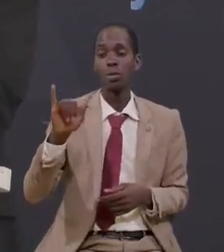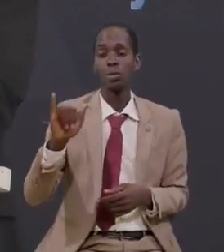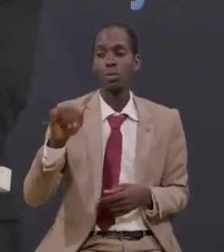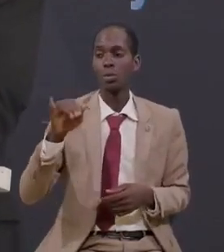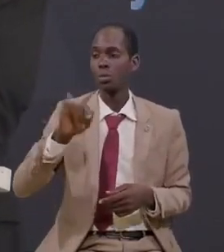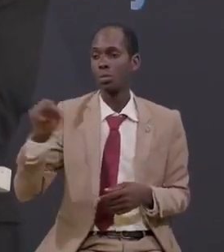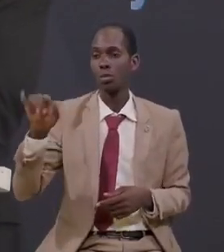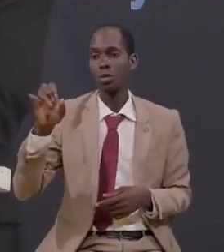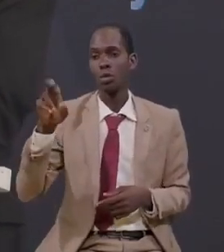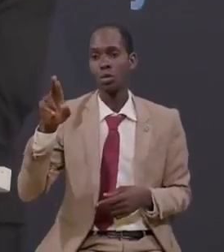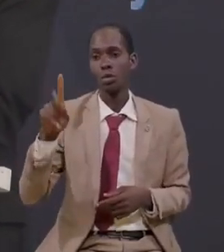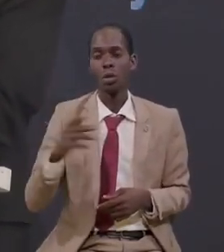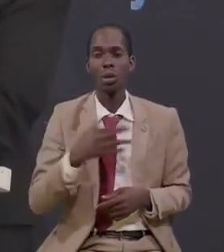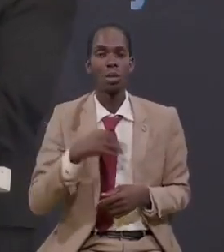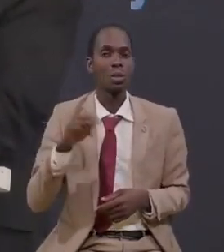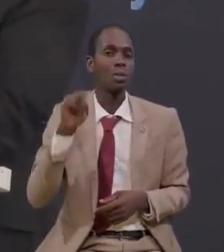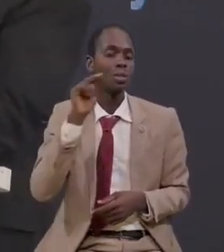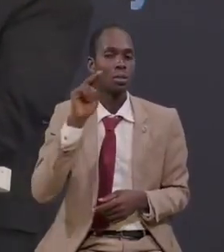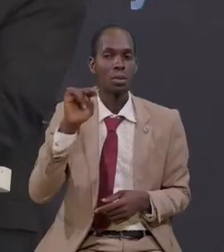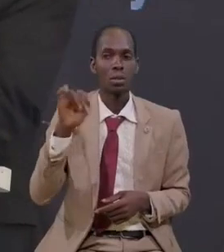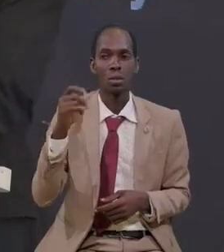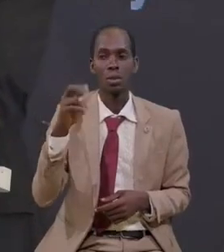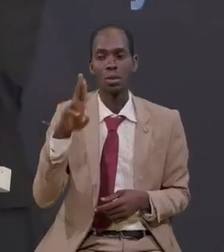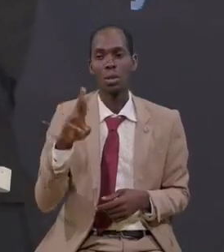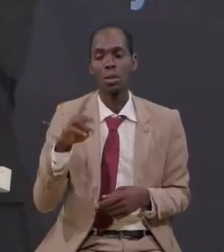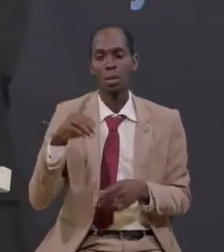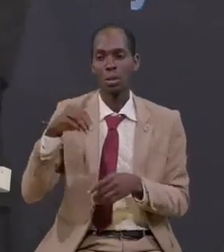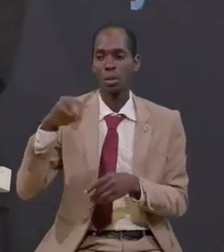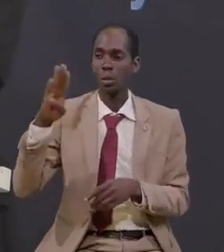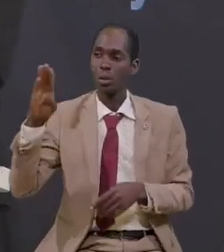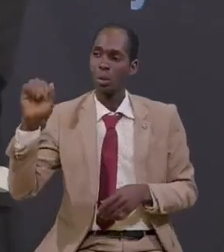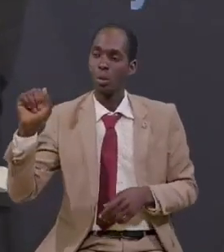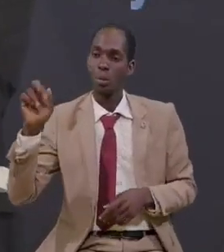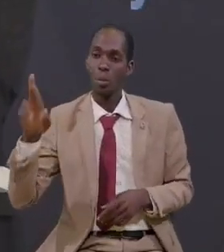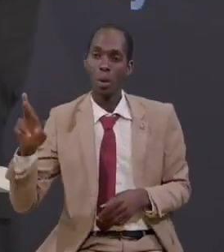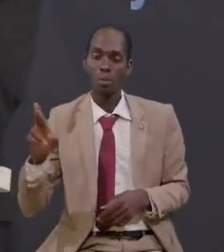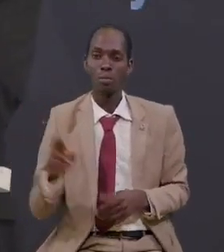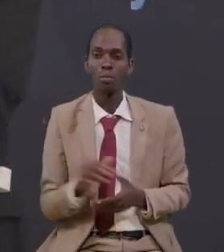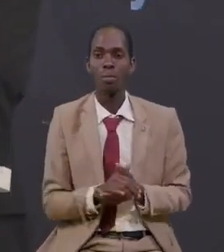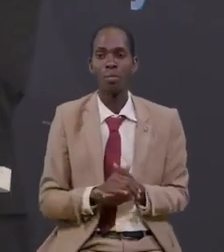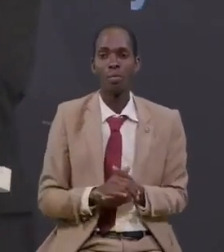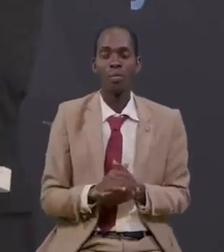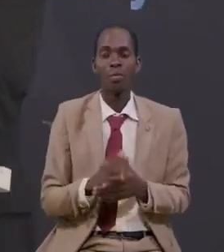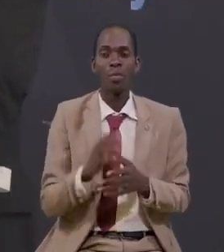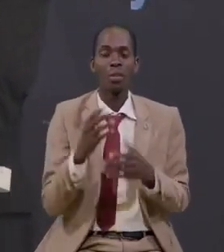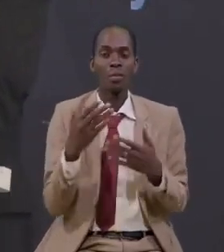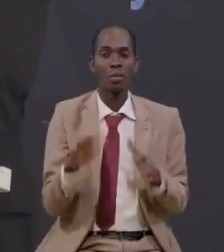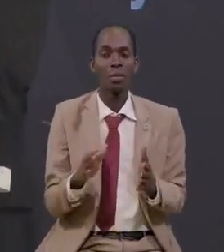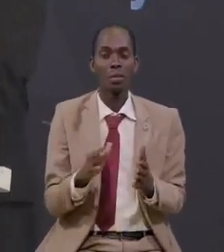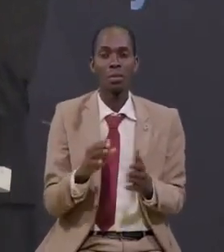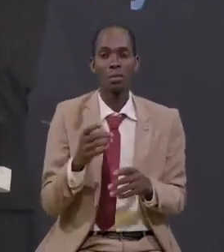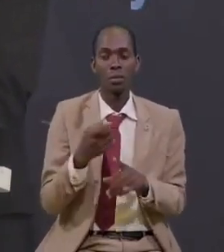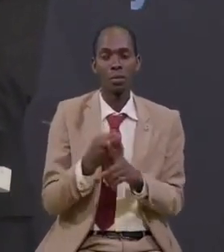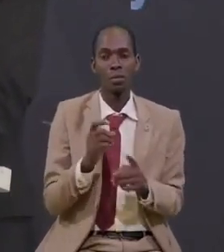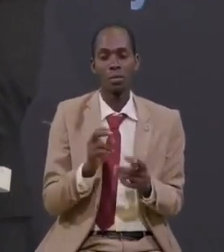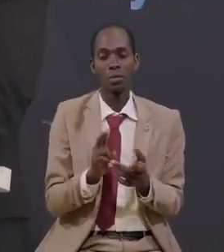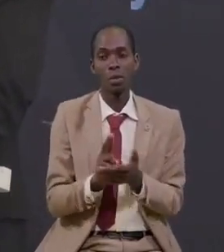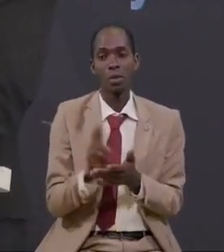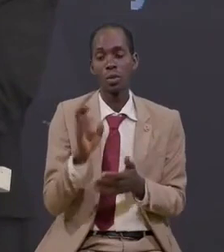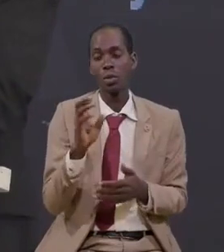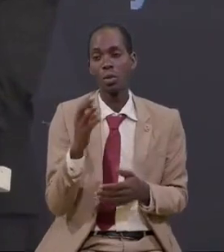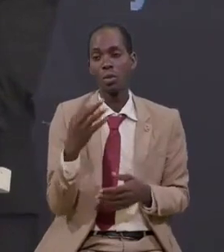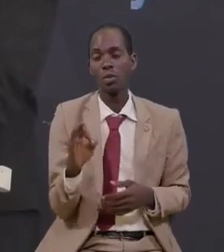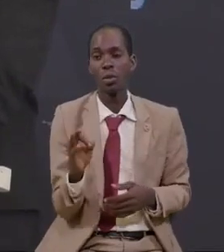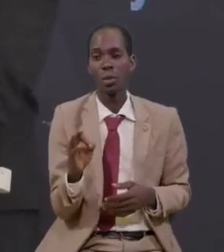1994. She obtained her bachelor's degree in law from the University of Nigeria, Nsukka. She has a double master's from the University